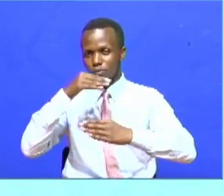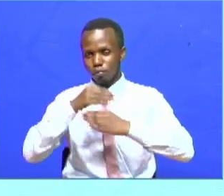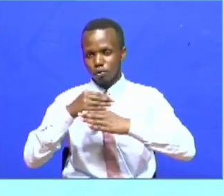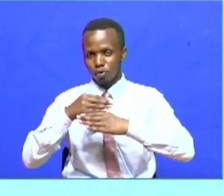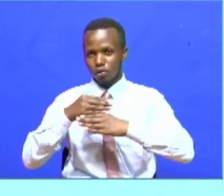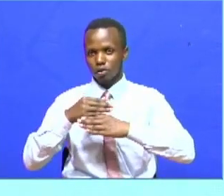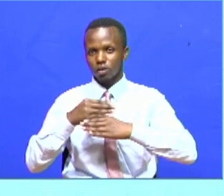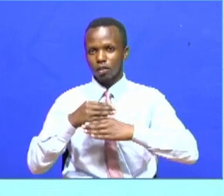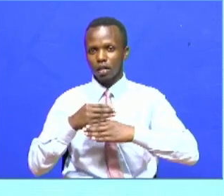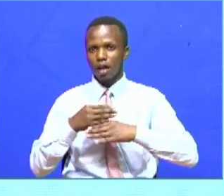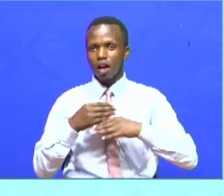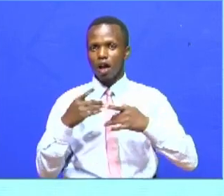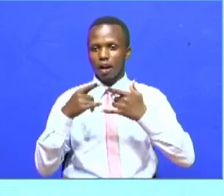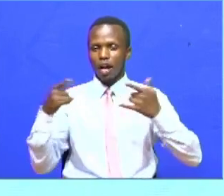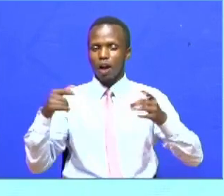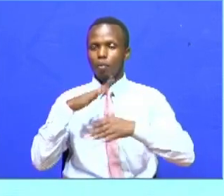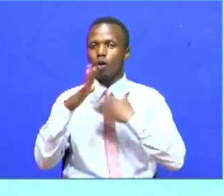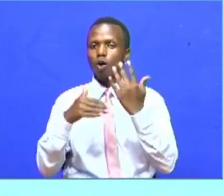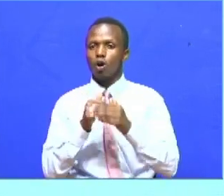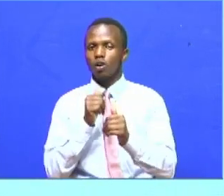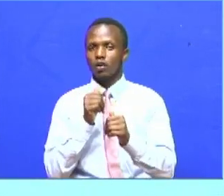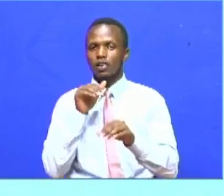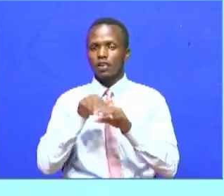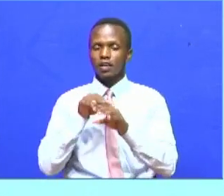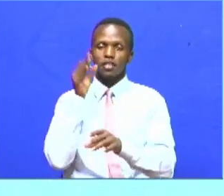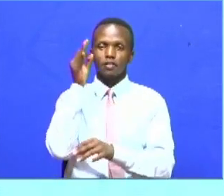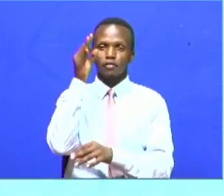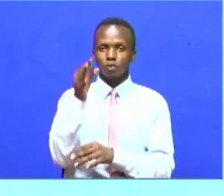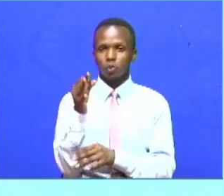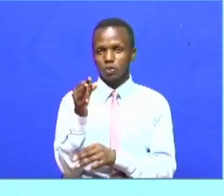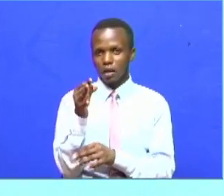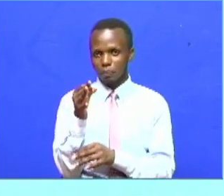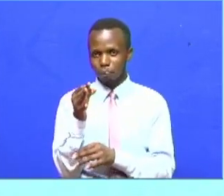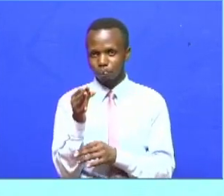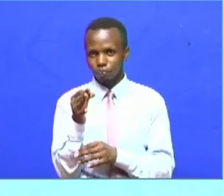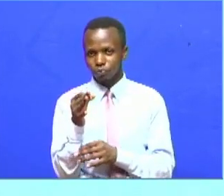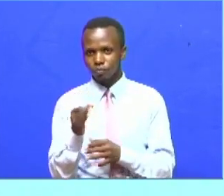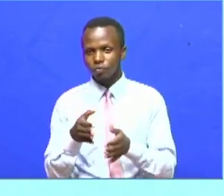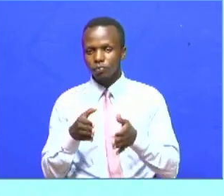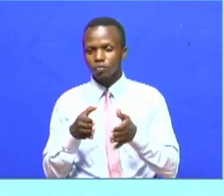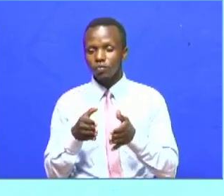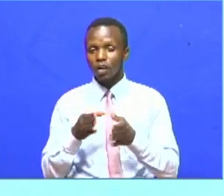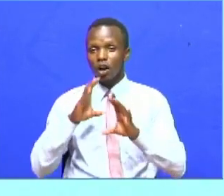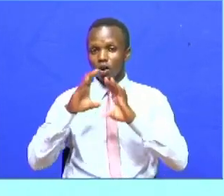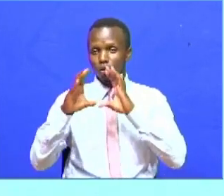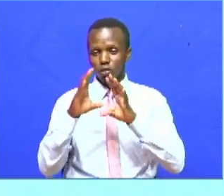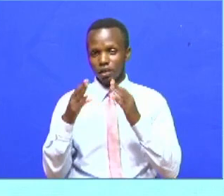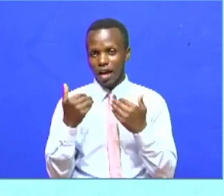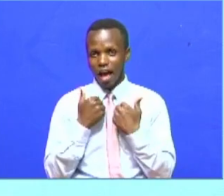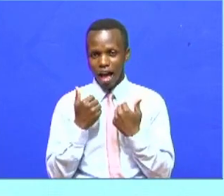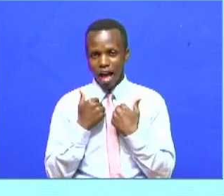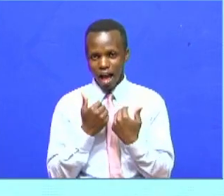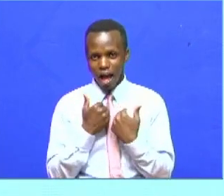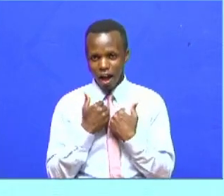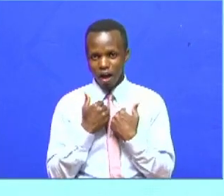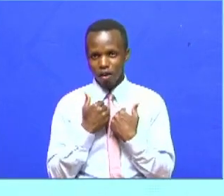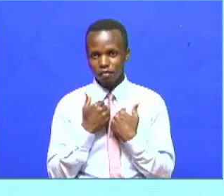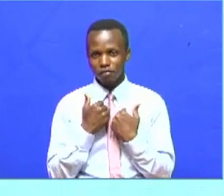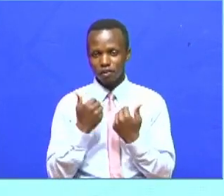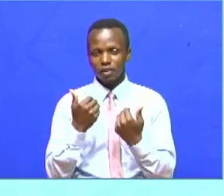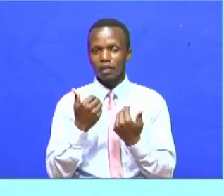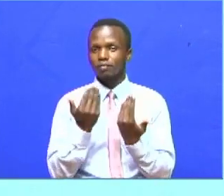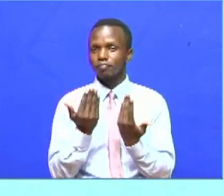China-Kenya community with a shared future in the new era. China is committed to forging a more